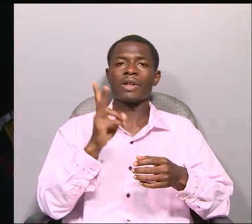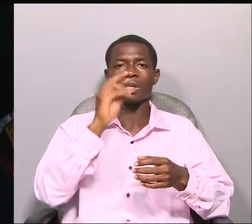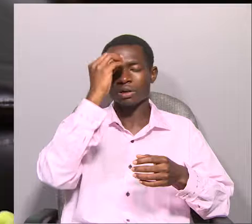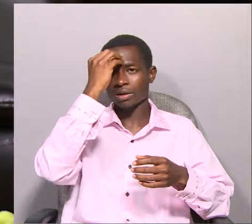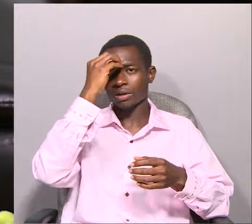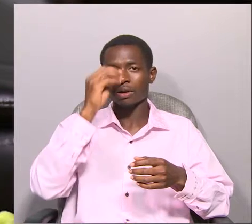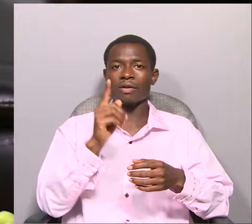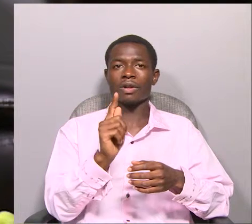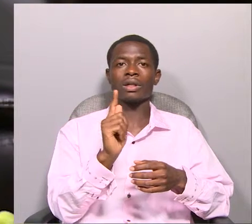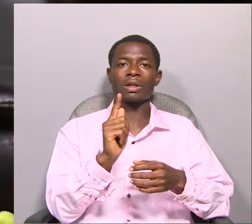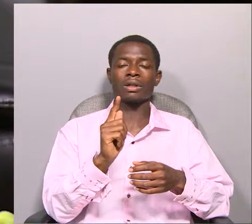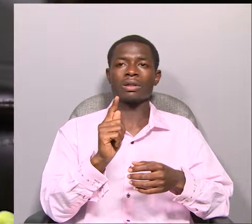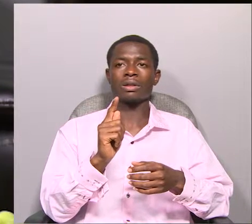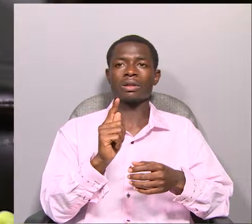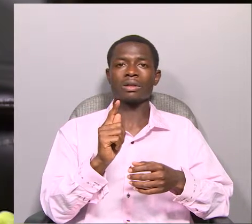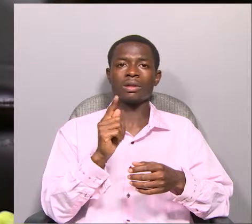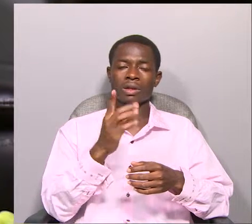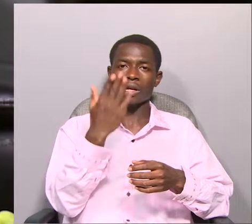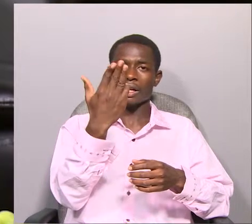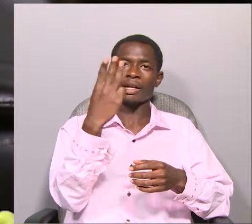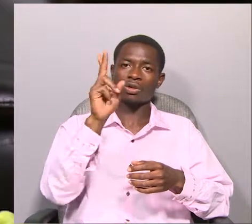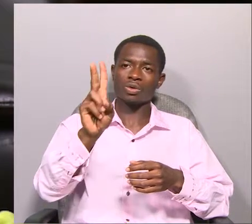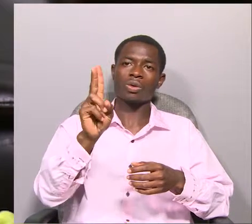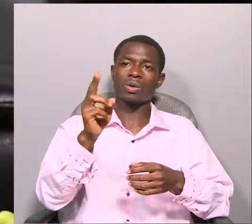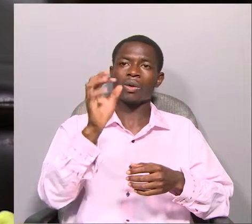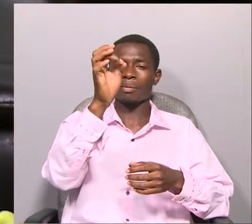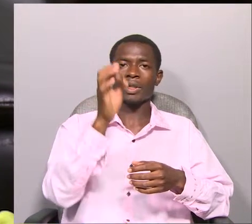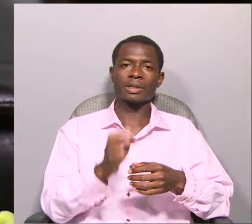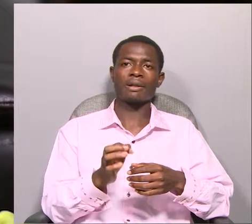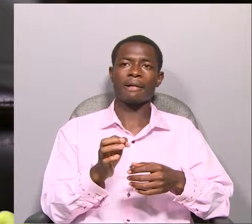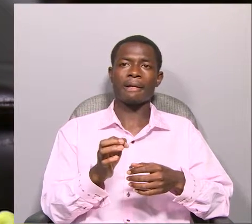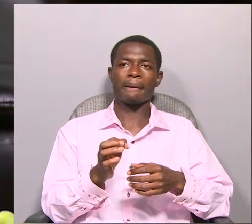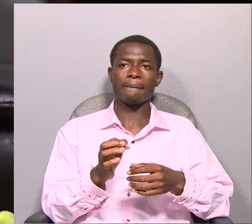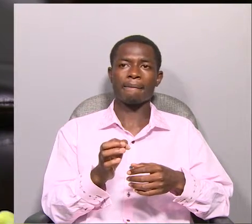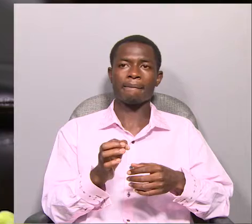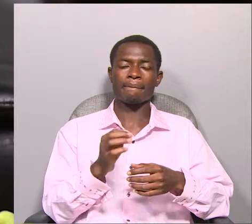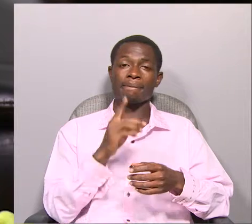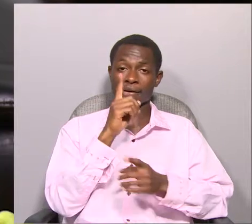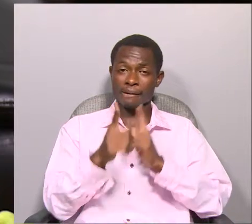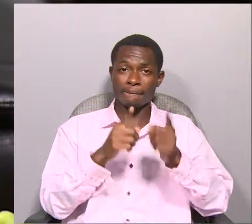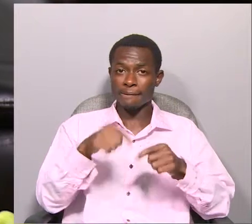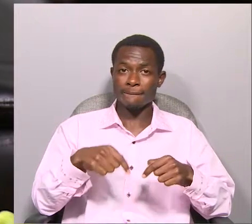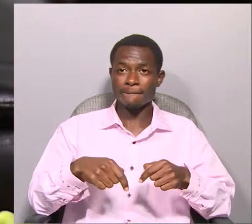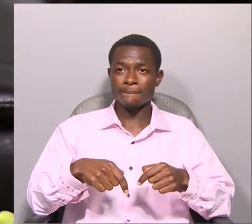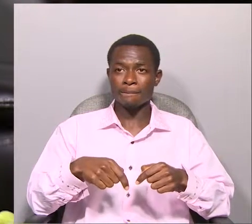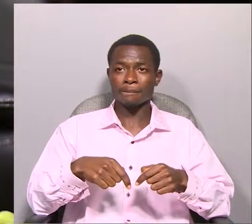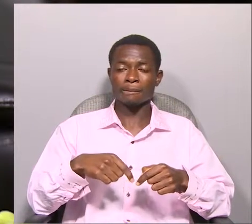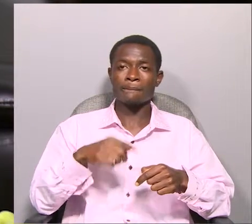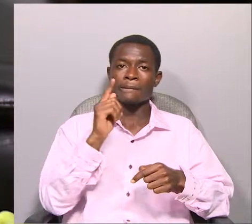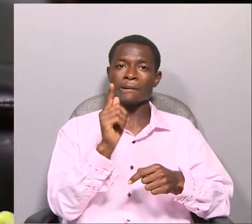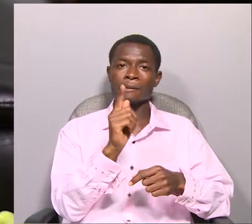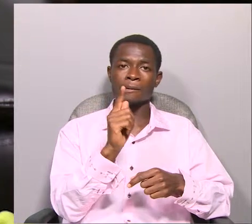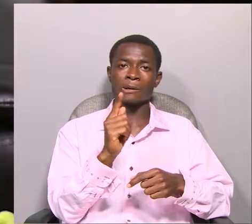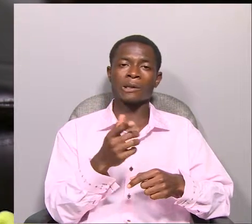you with a very heavy heart, very sadly, that we have a